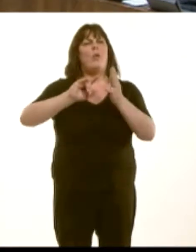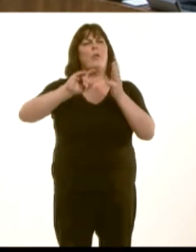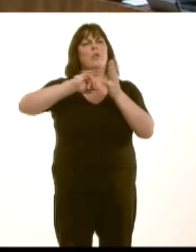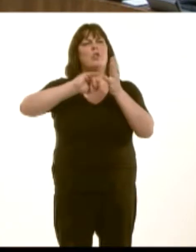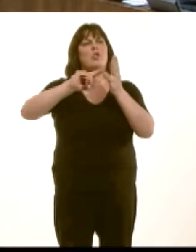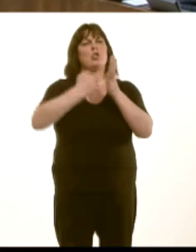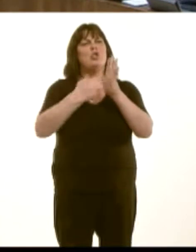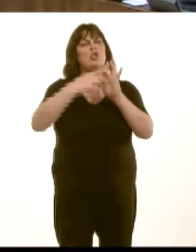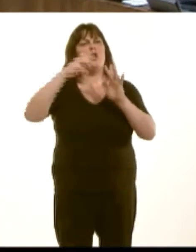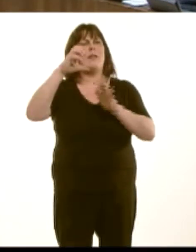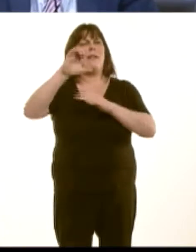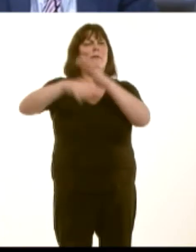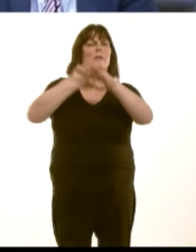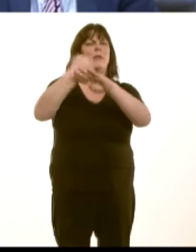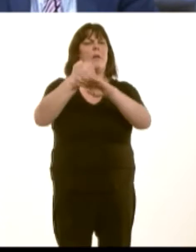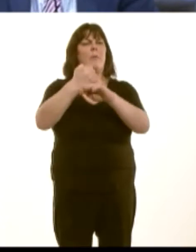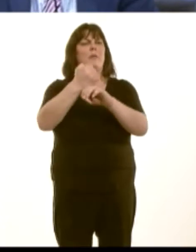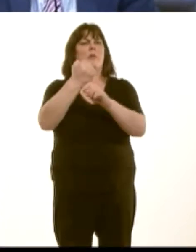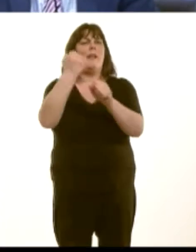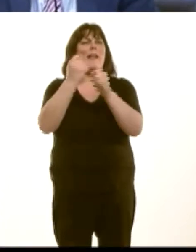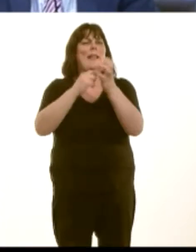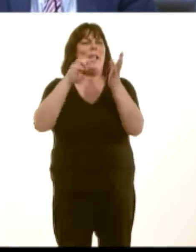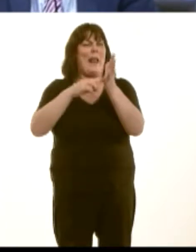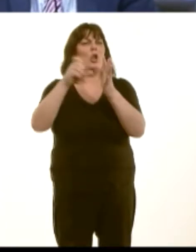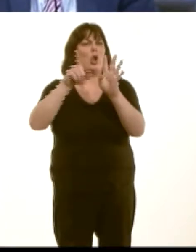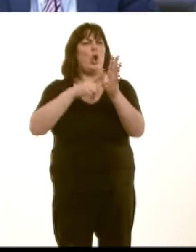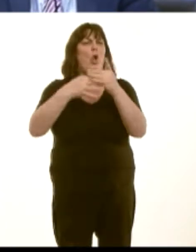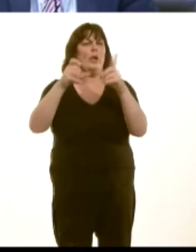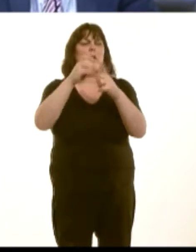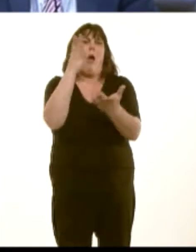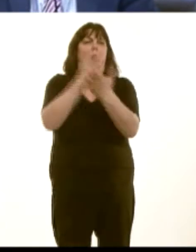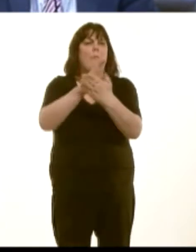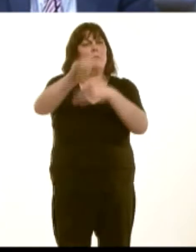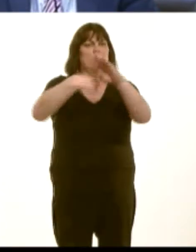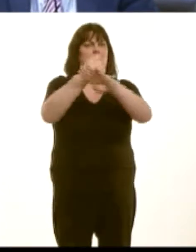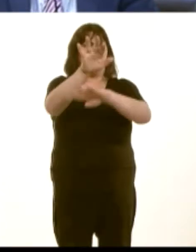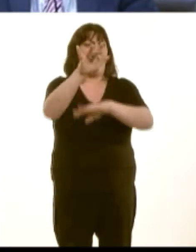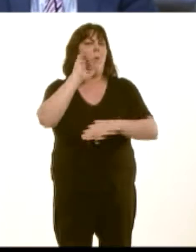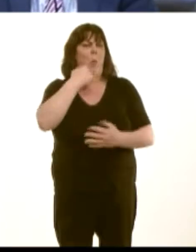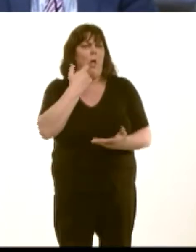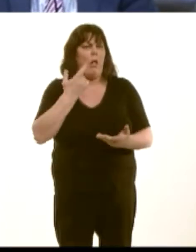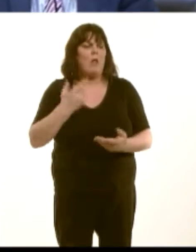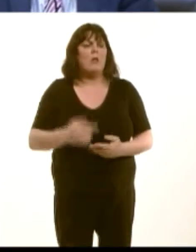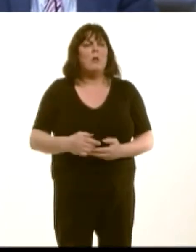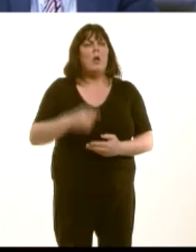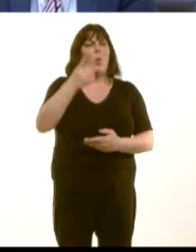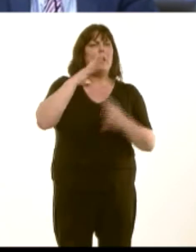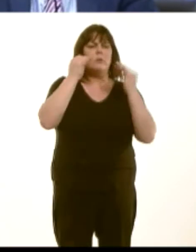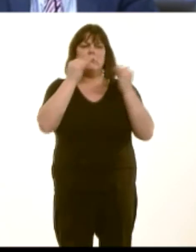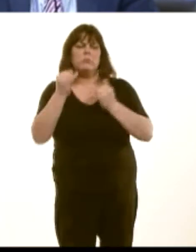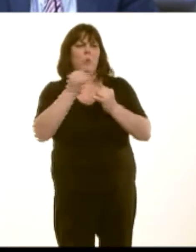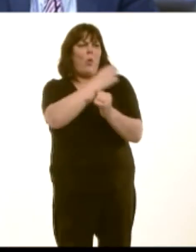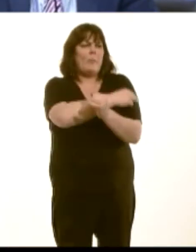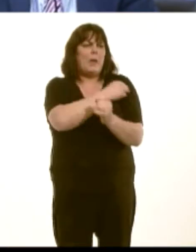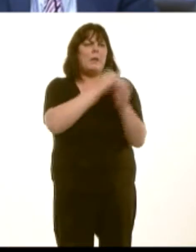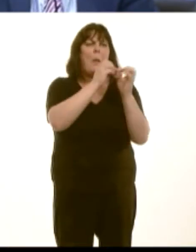let me make it absolutely clear that Glan-Clwyd is the site that the Cernic will be established at, then there will be a need to examine services in Bangor and Wrexham